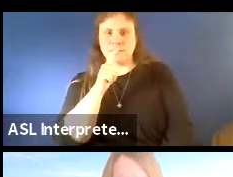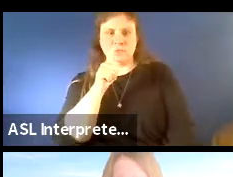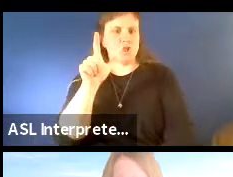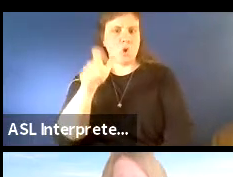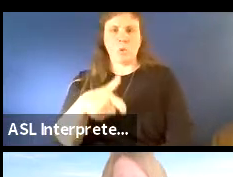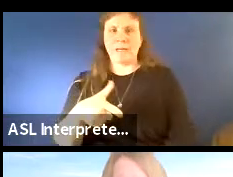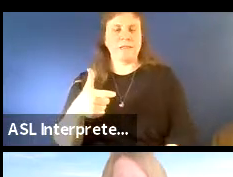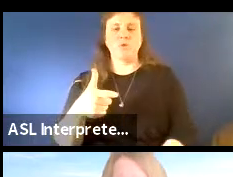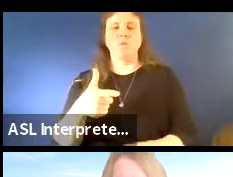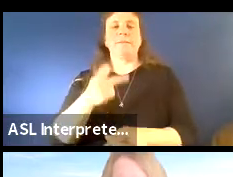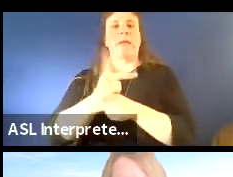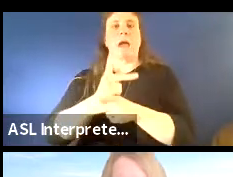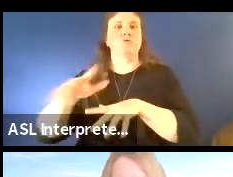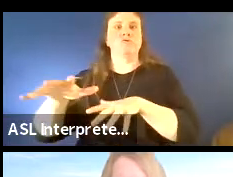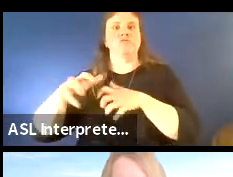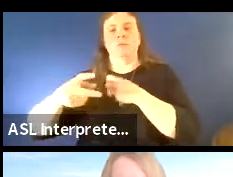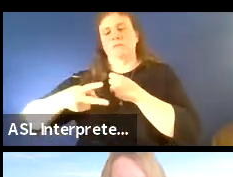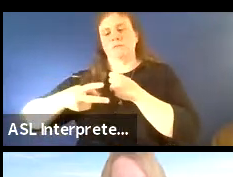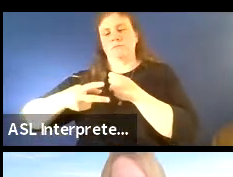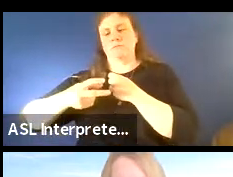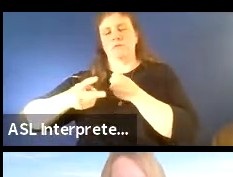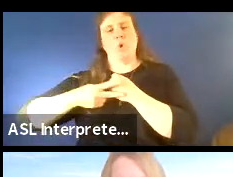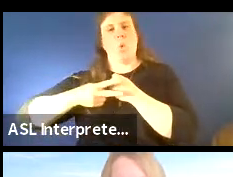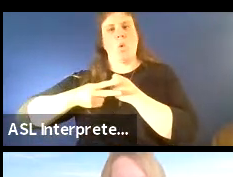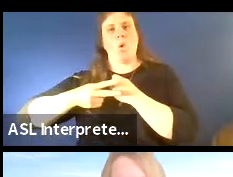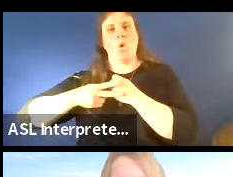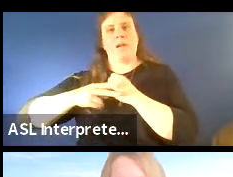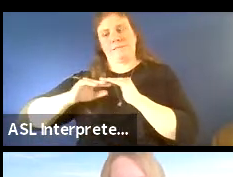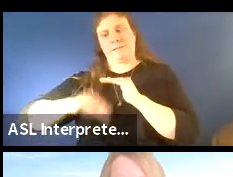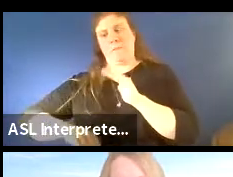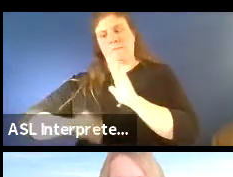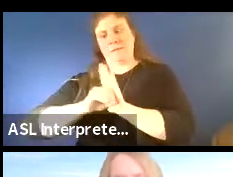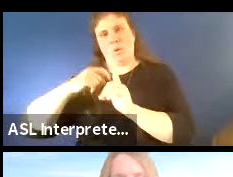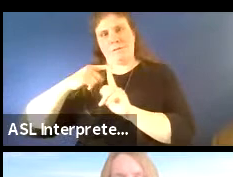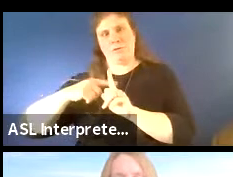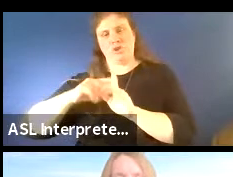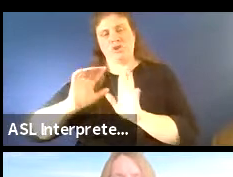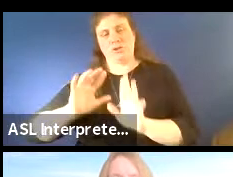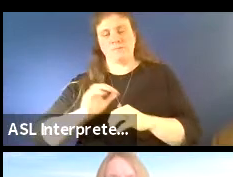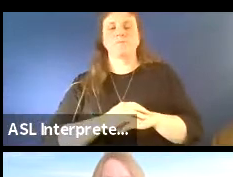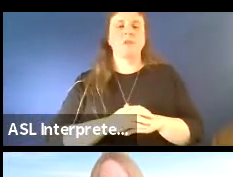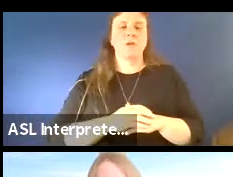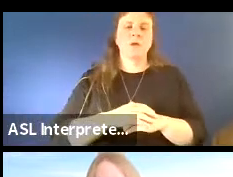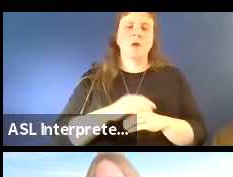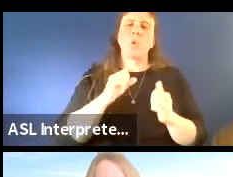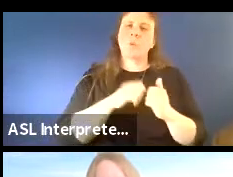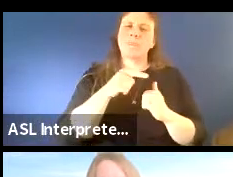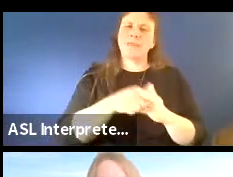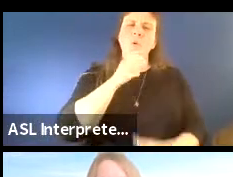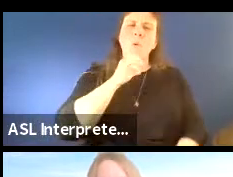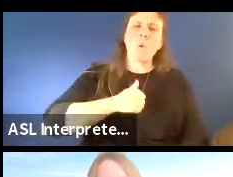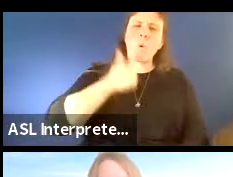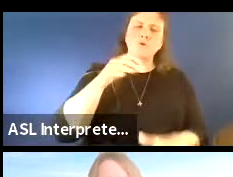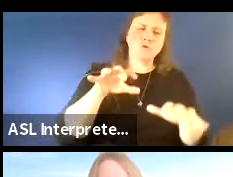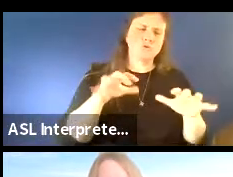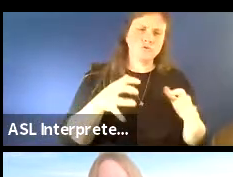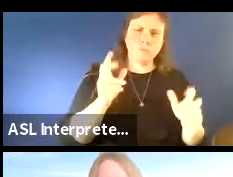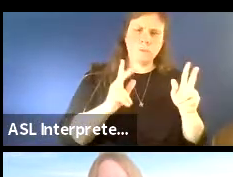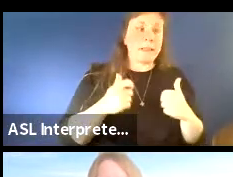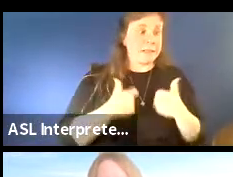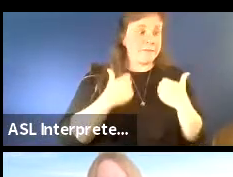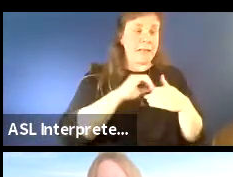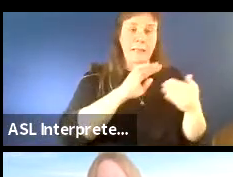sub-zero temperatures. And I think especially of this population, of this sort of older population who may be living in the